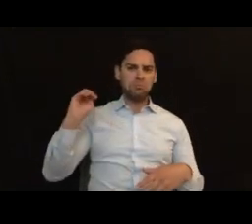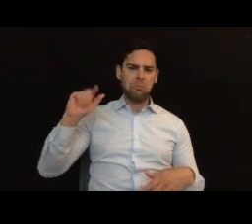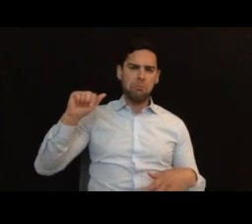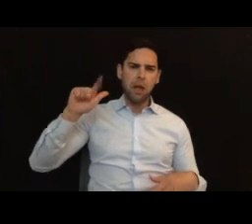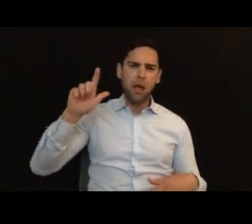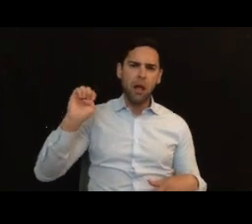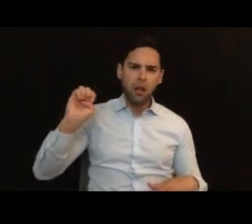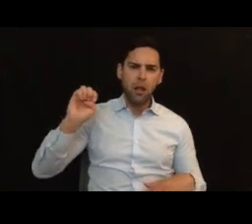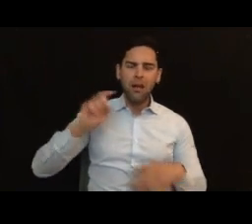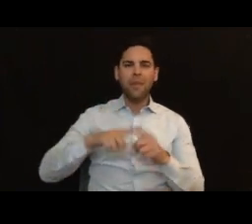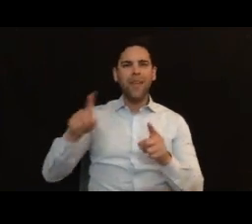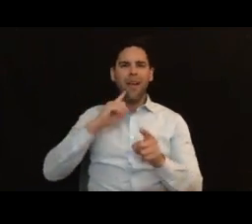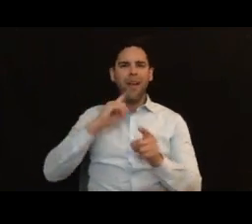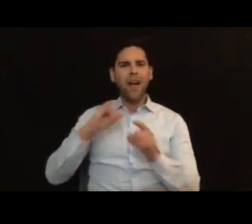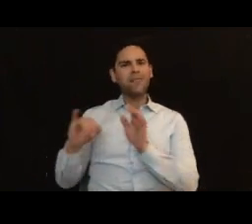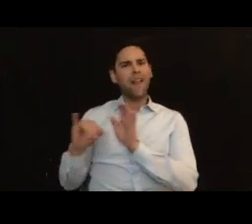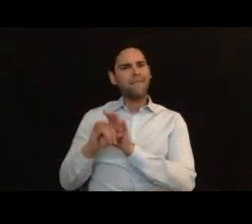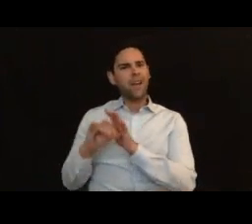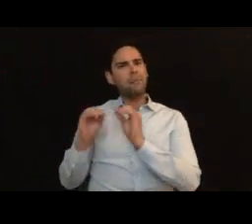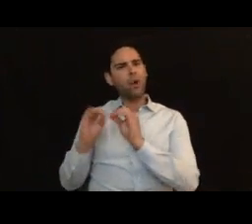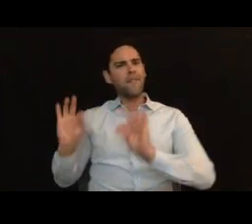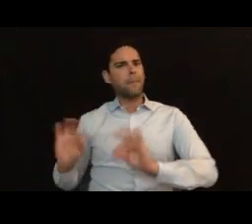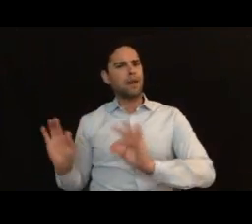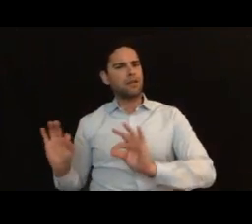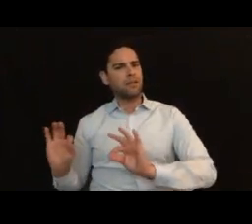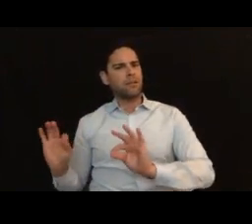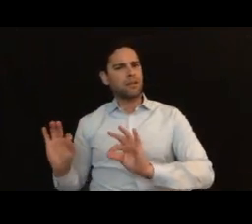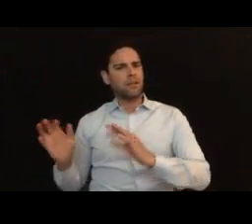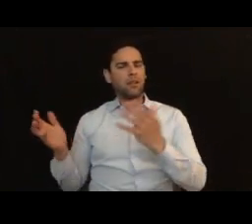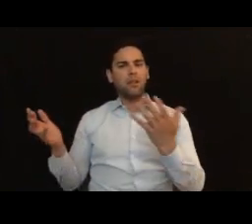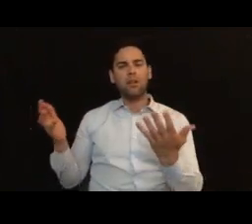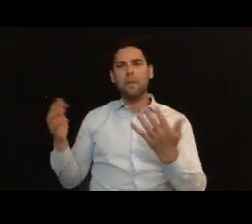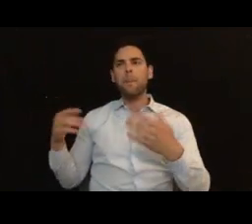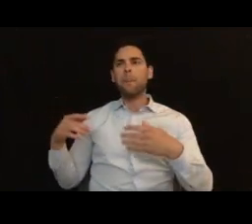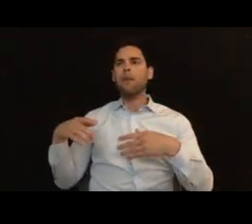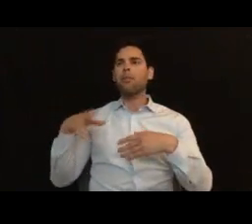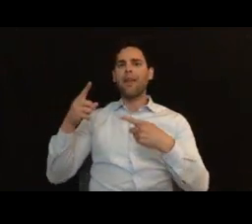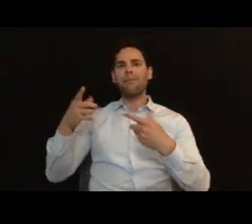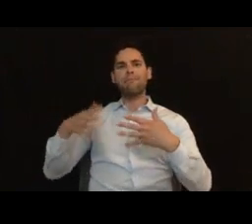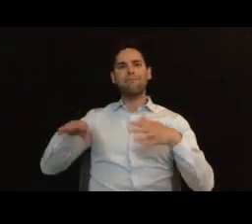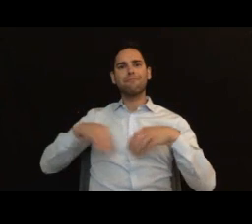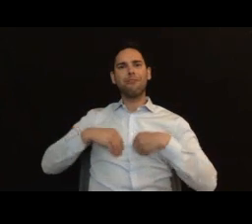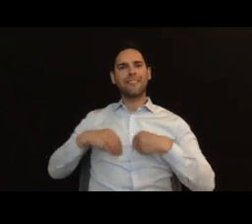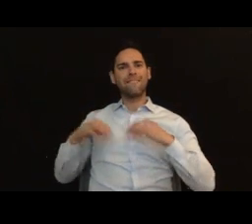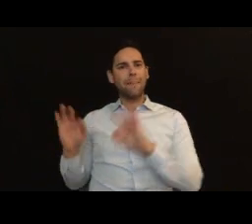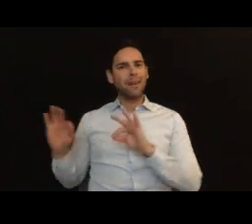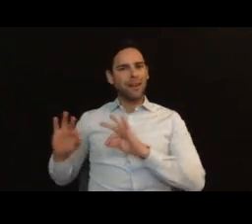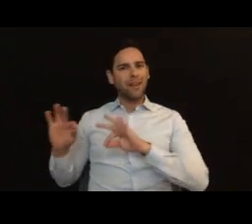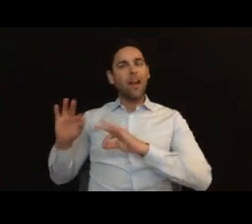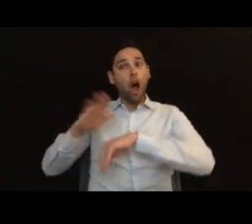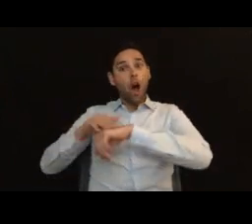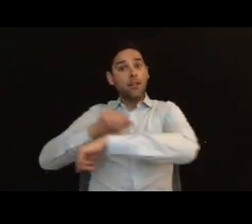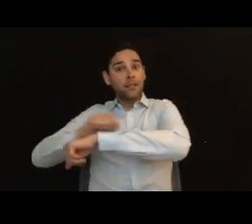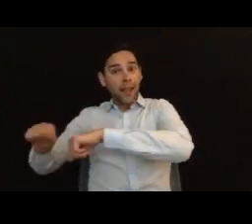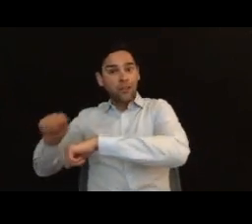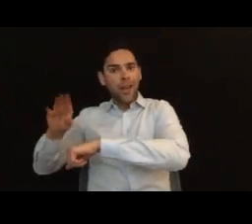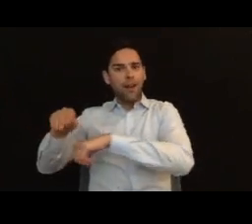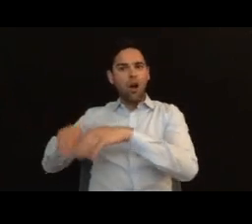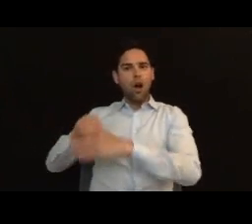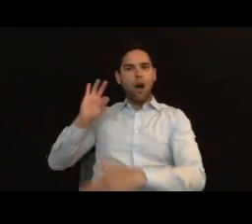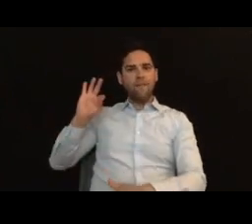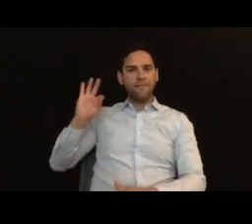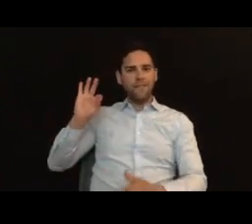with femininity, and they kind of embrace femininity both on stage and off stage, both as a drag